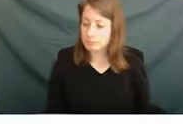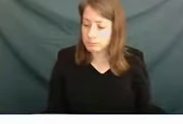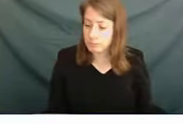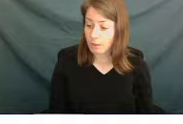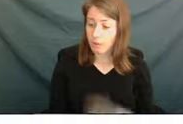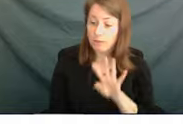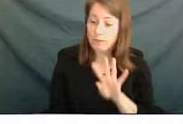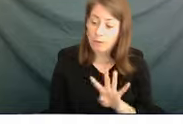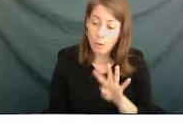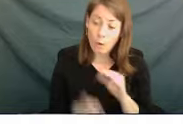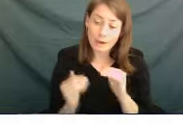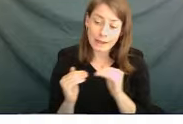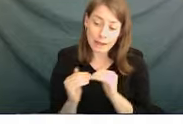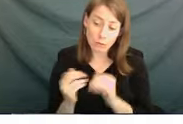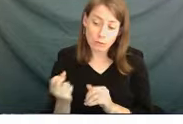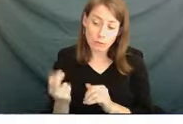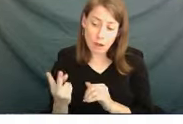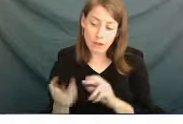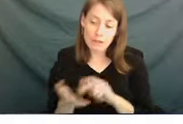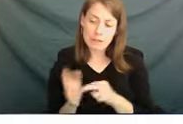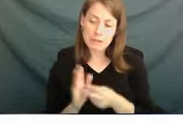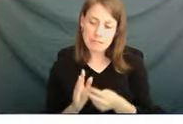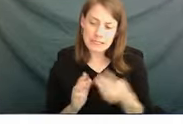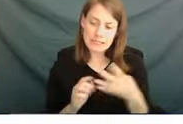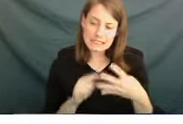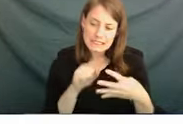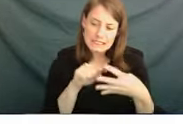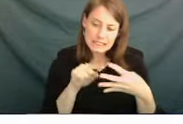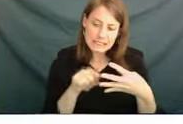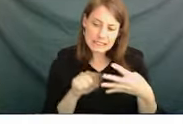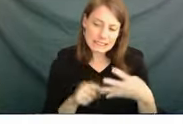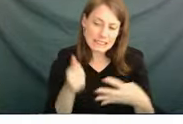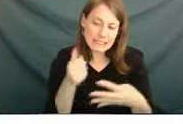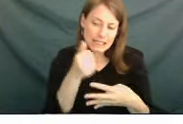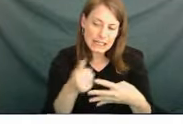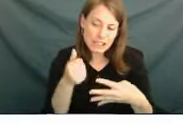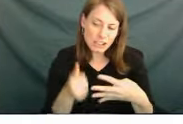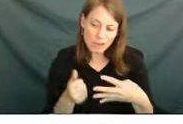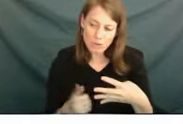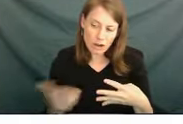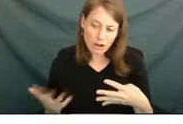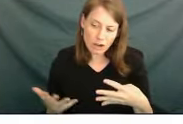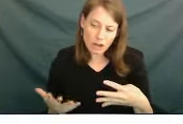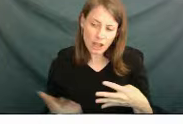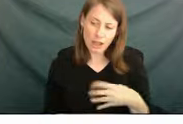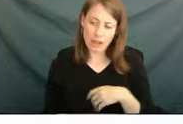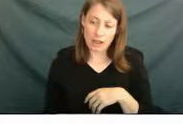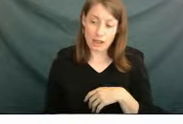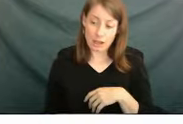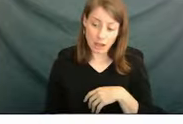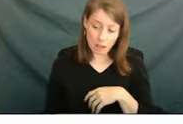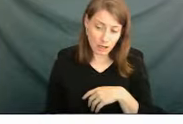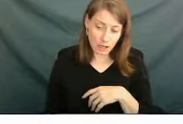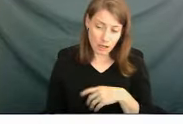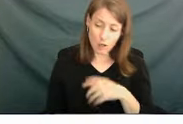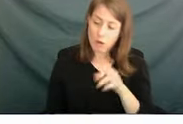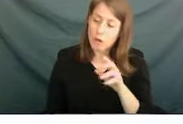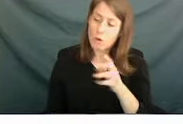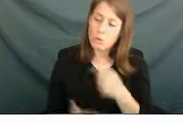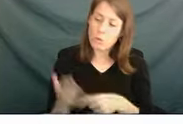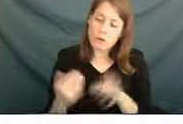What do you think? Can you use your 4 times table to help you? 4 times what makes 12?